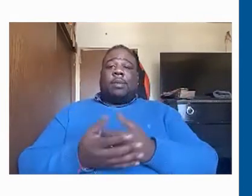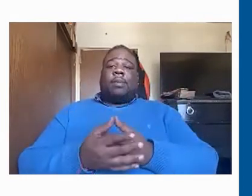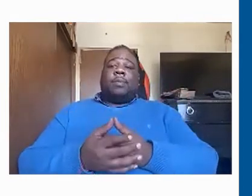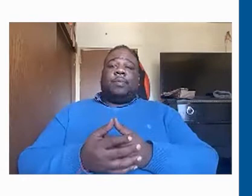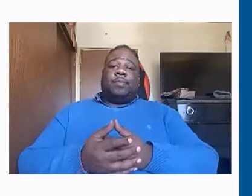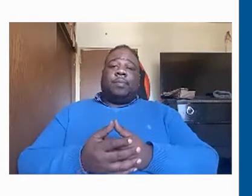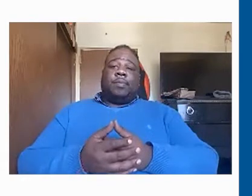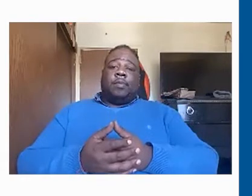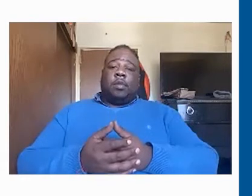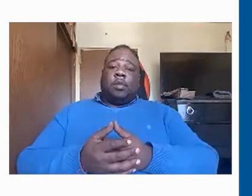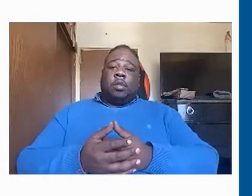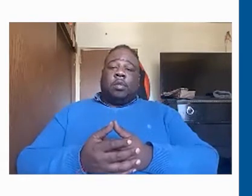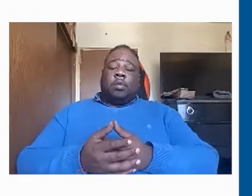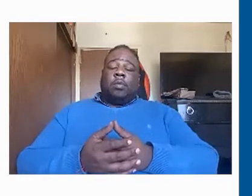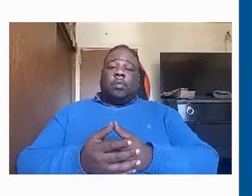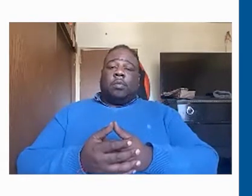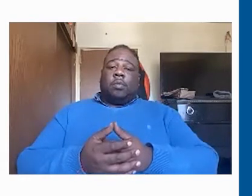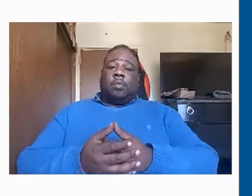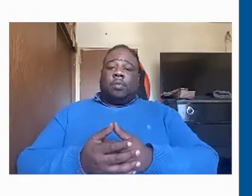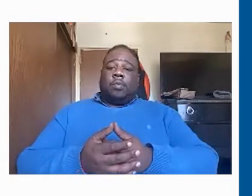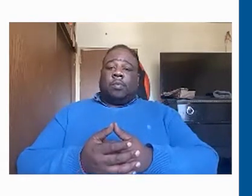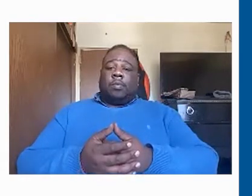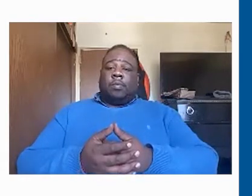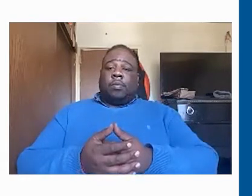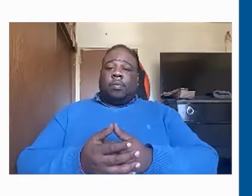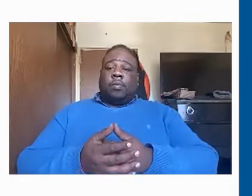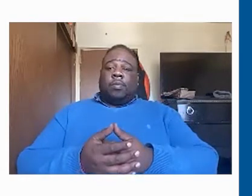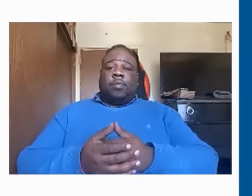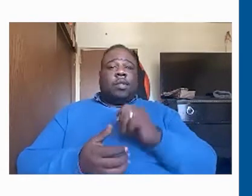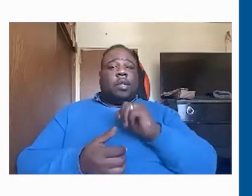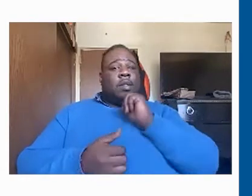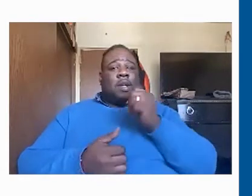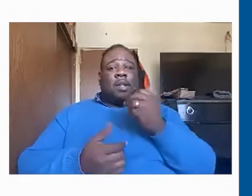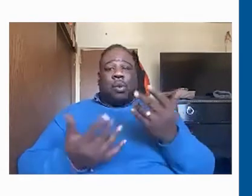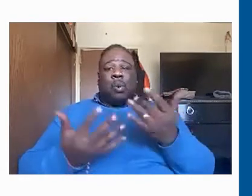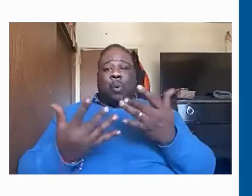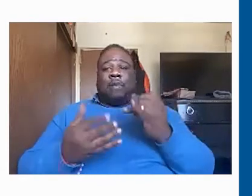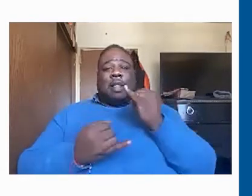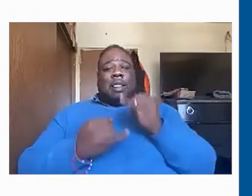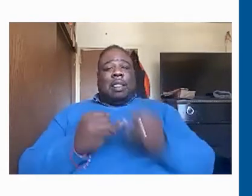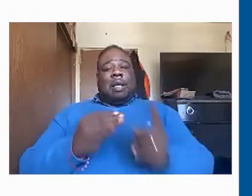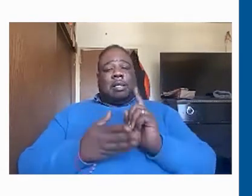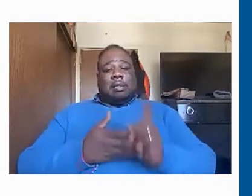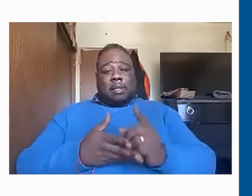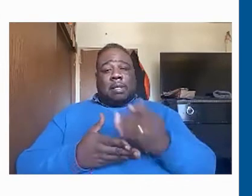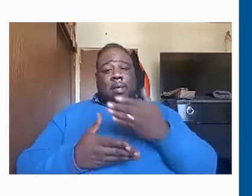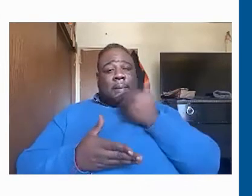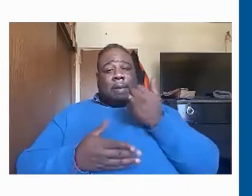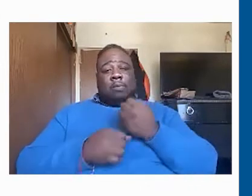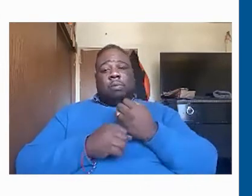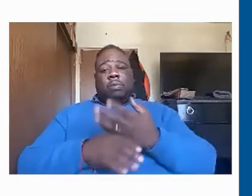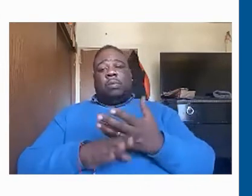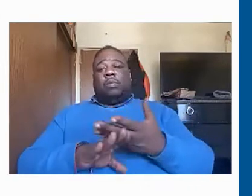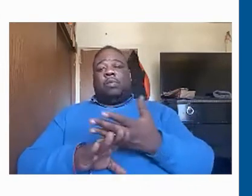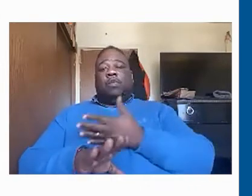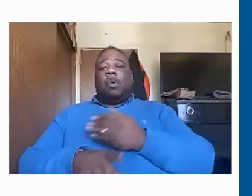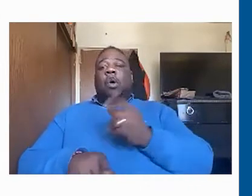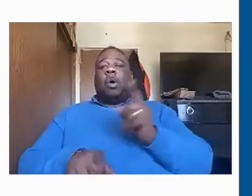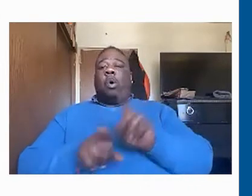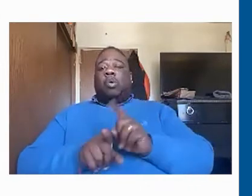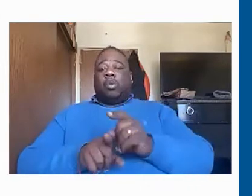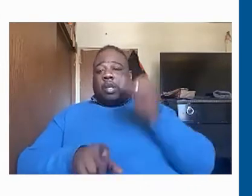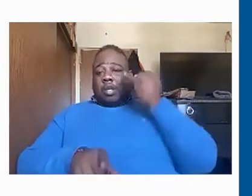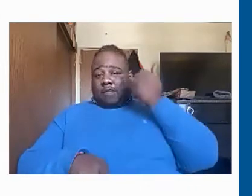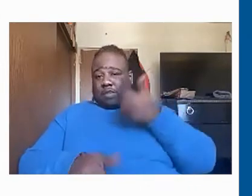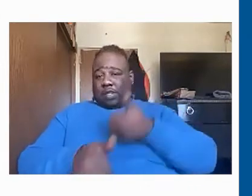extra medications, not letting it run to the end. Also, if you are blind or low vision, it's important to have a backup